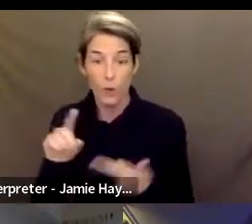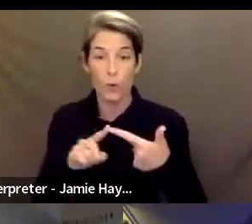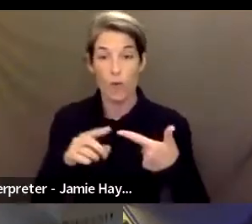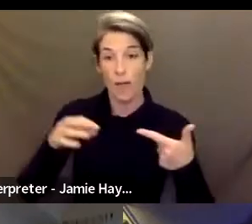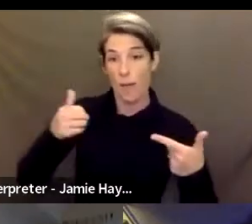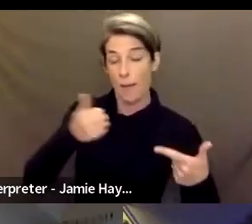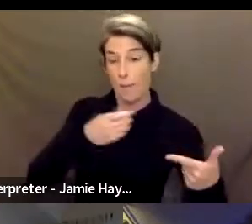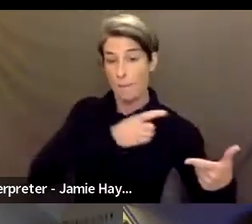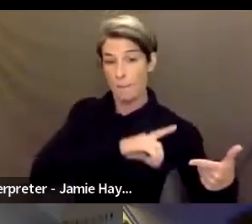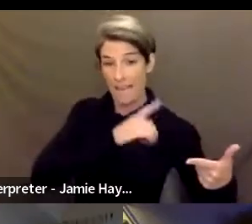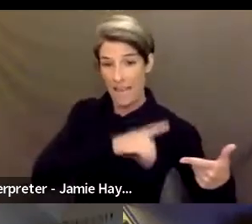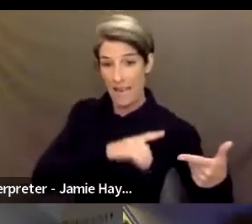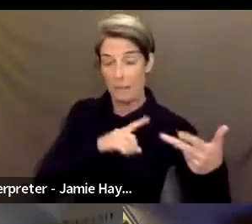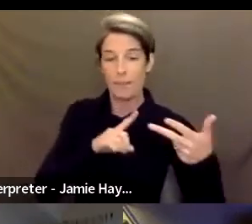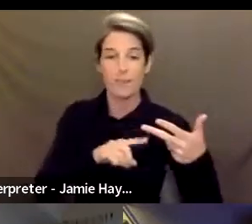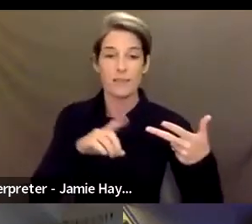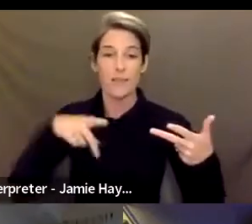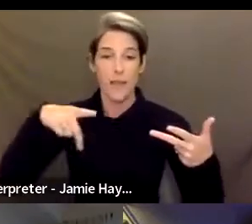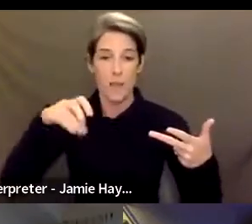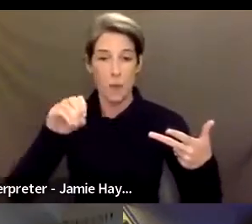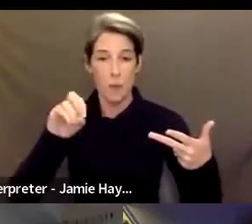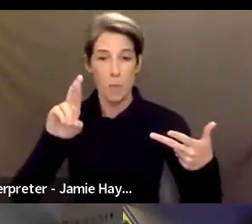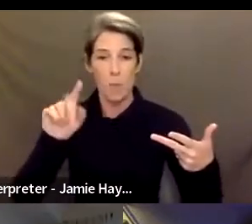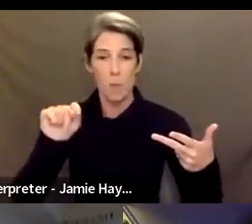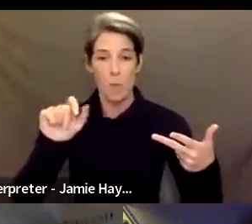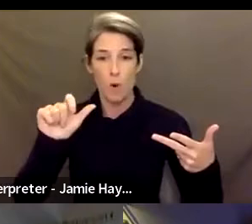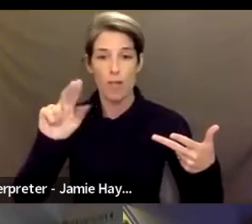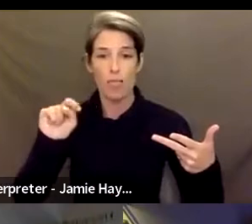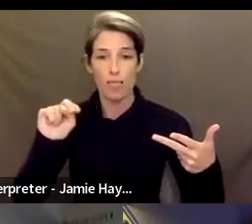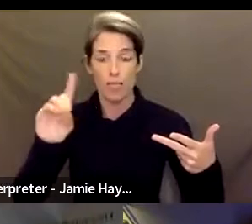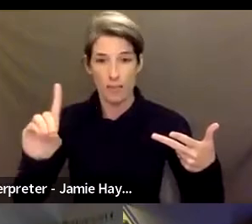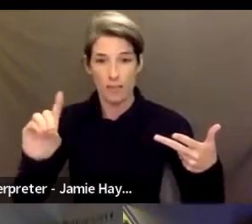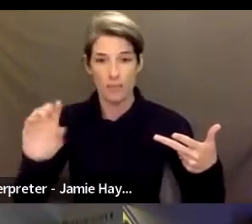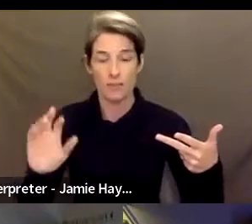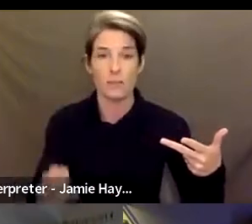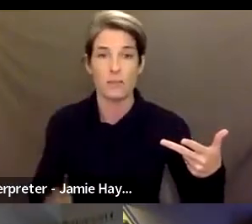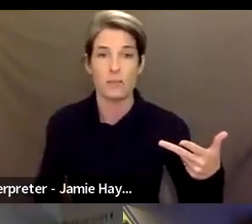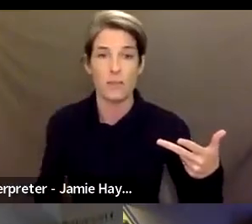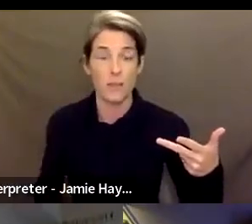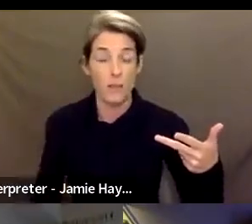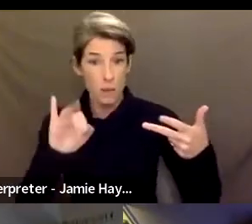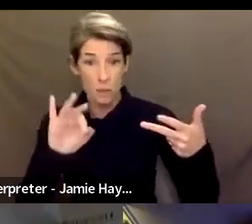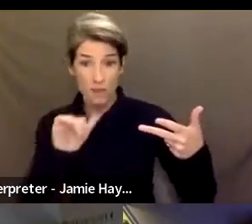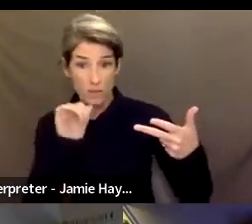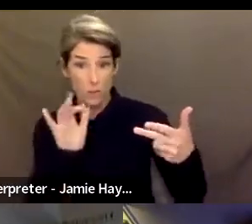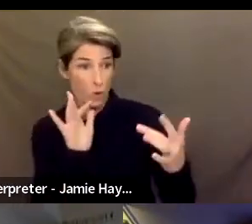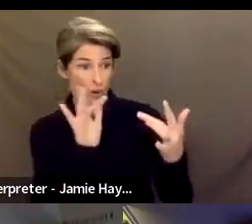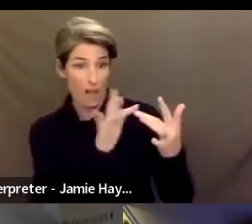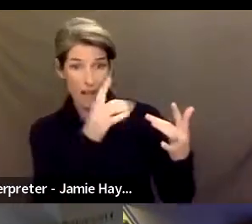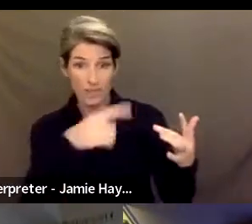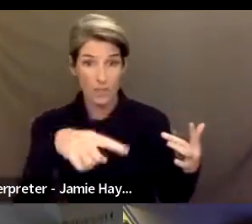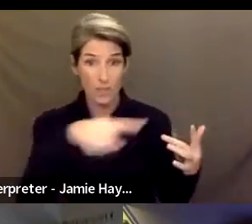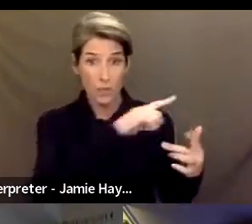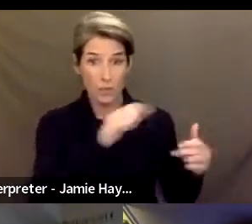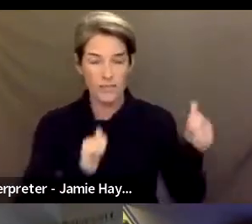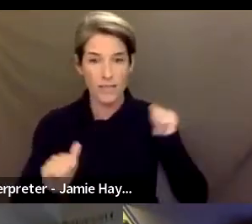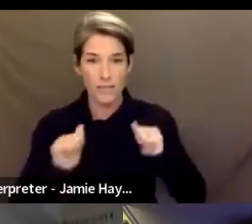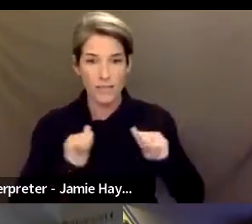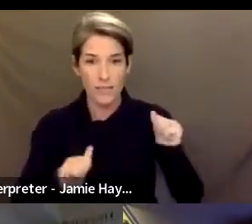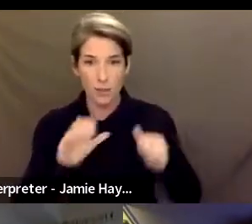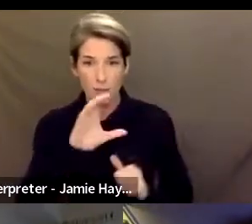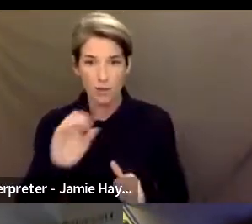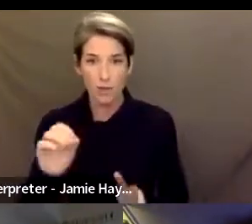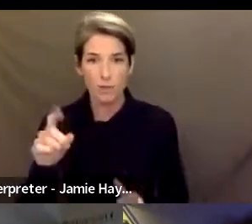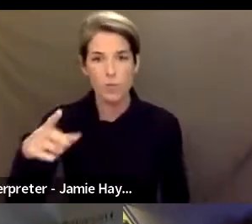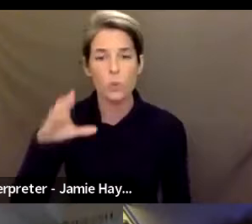the 3 hot spots. But if you're not going to call those theater companies, you're going to think it's a scarcity model, and it's not.